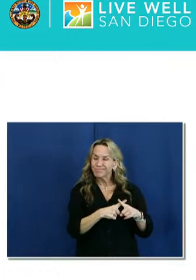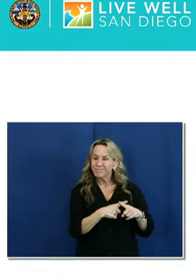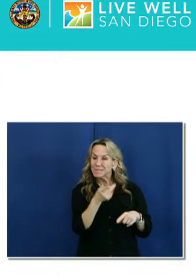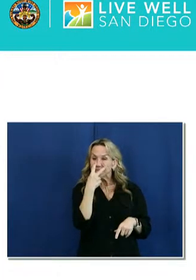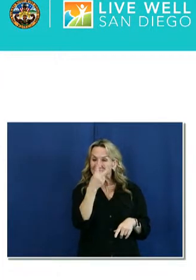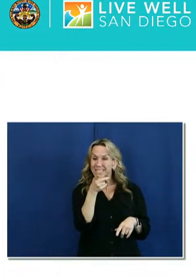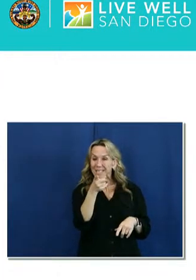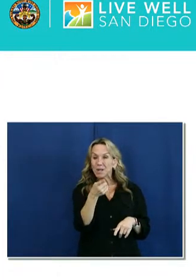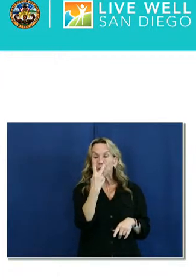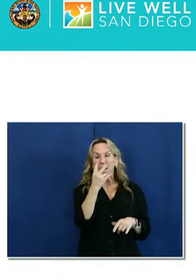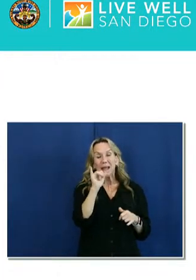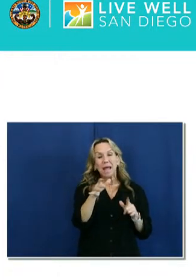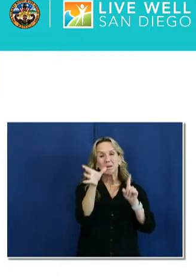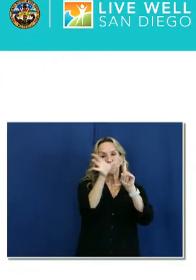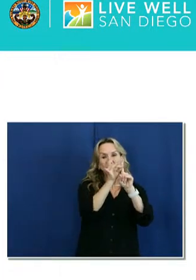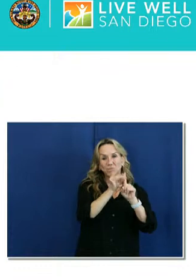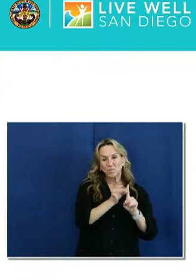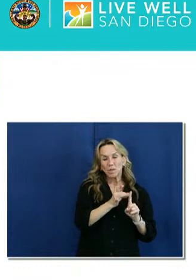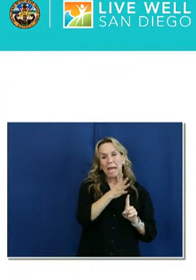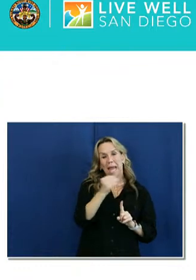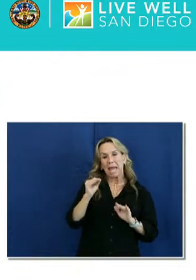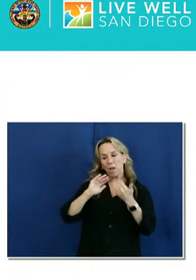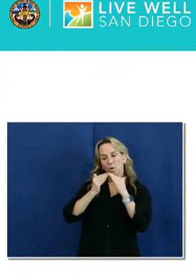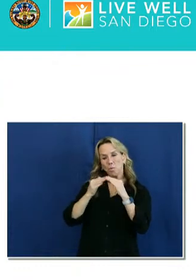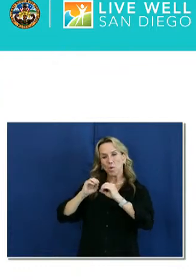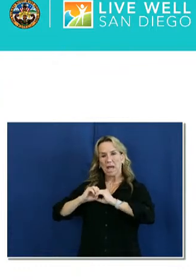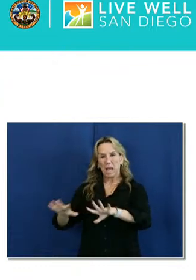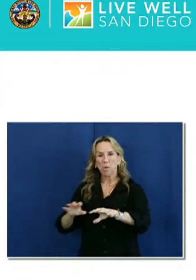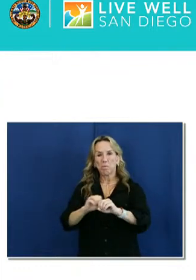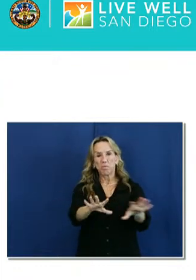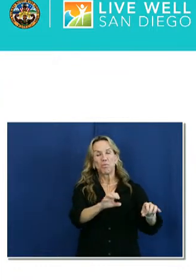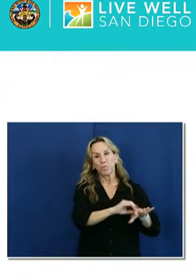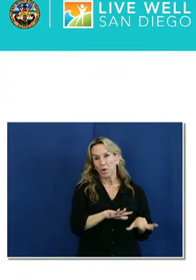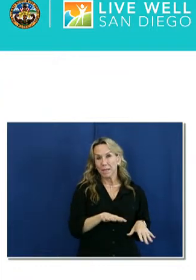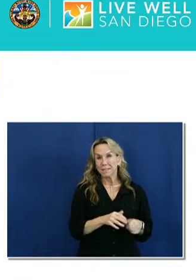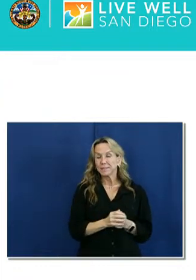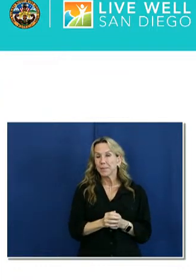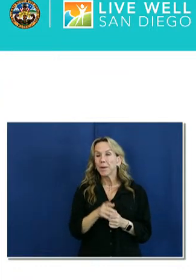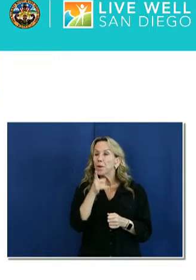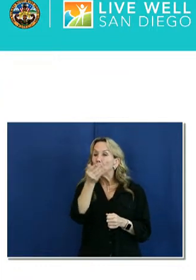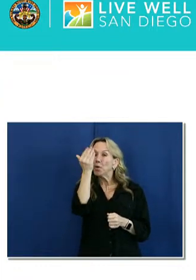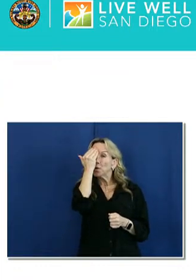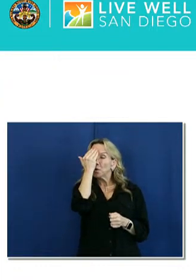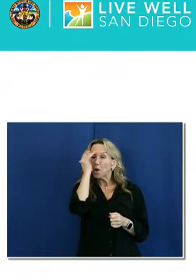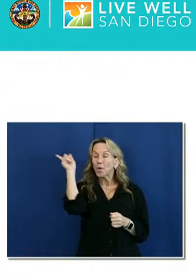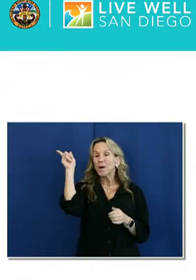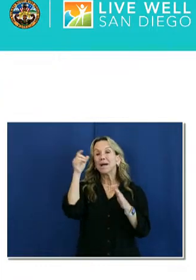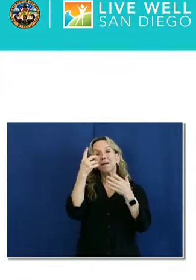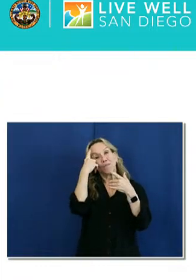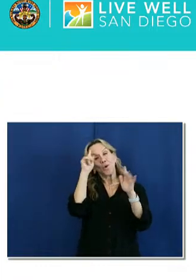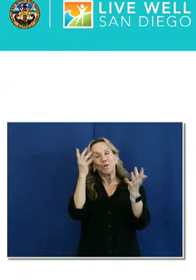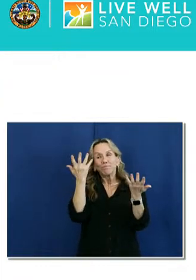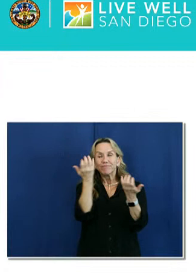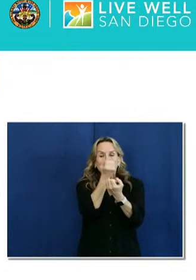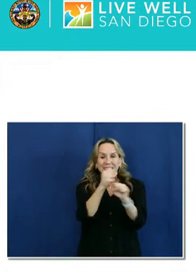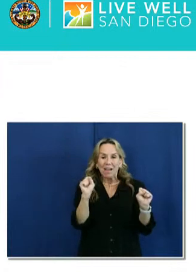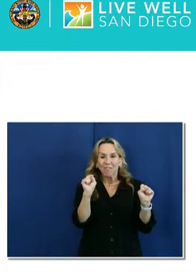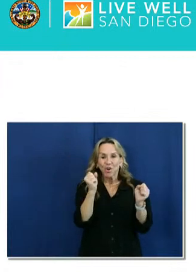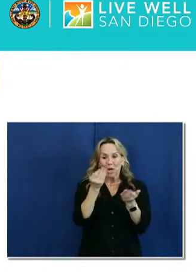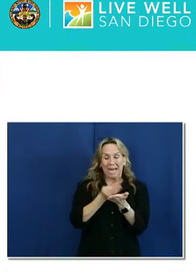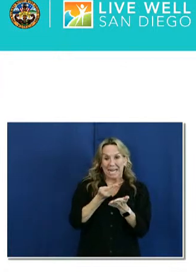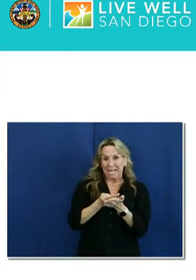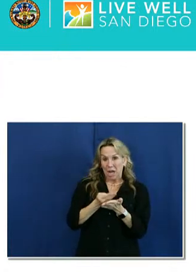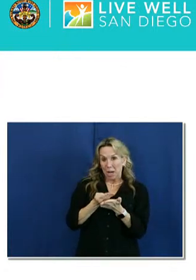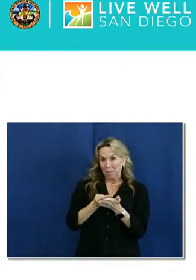include case rate and community outbreaks. As everyone knows, under the Blueprint for a Safer Economy,